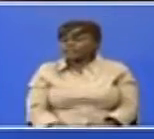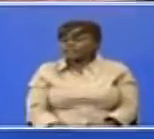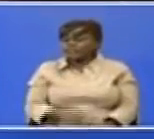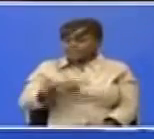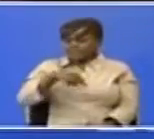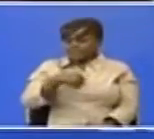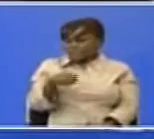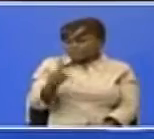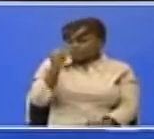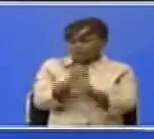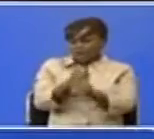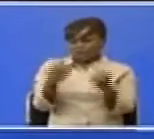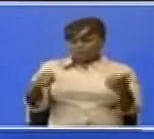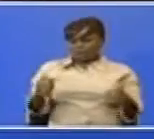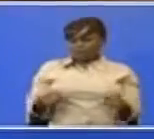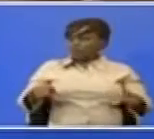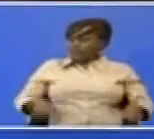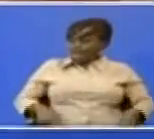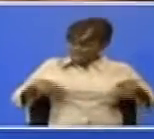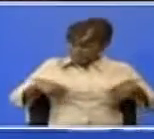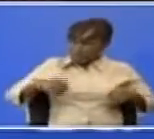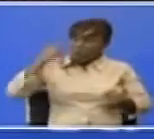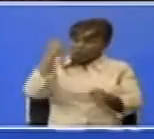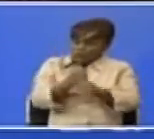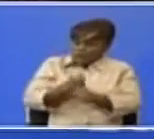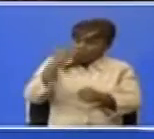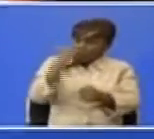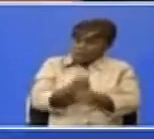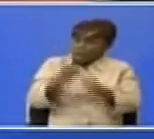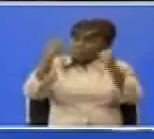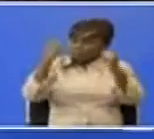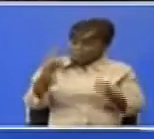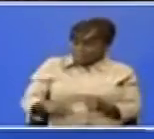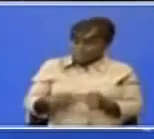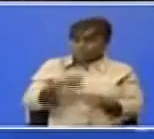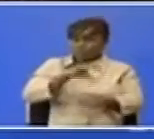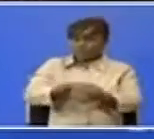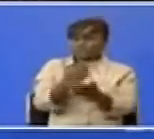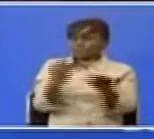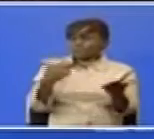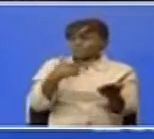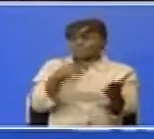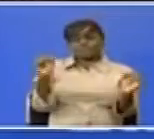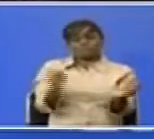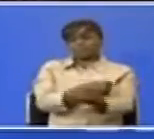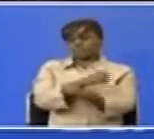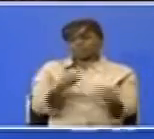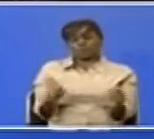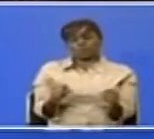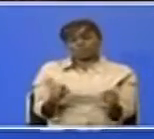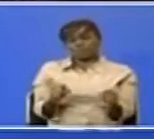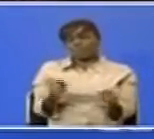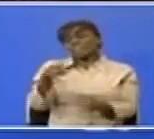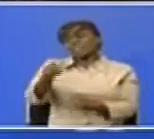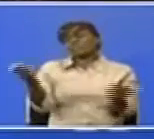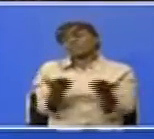they have not worked. You know, in life, you have to work to get something. My hands are folded because I'm working. Where are